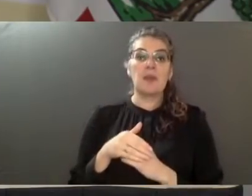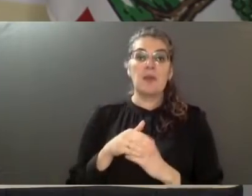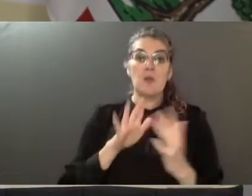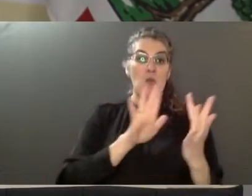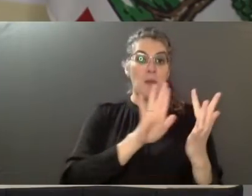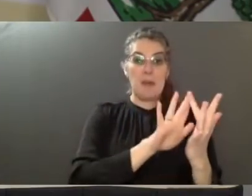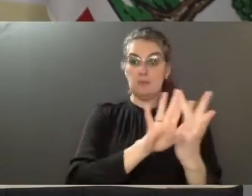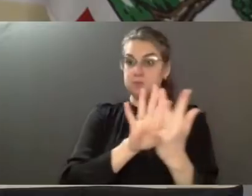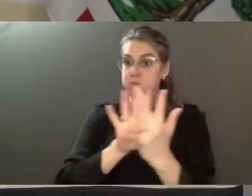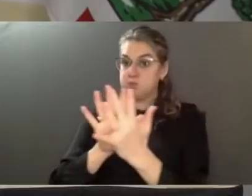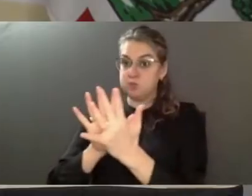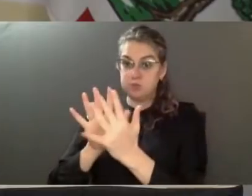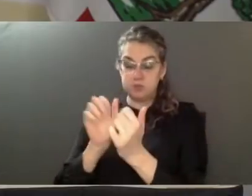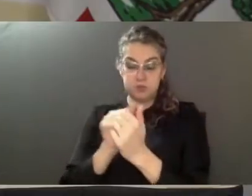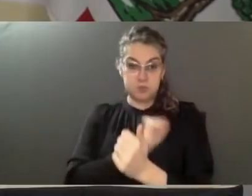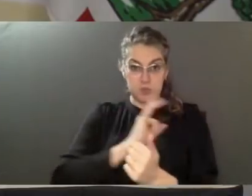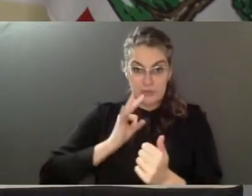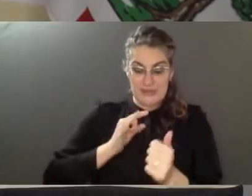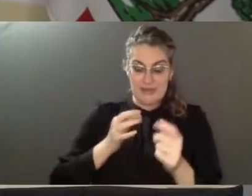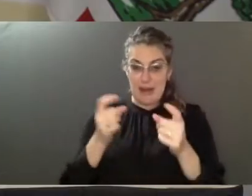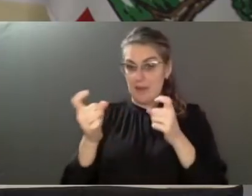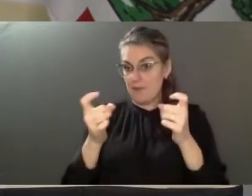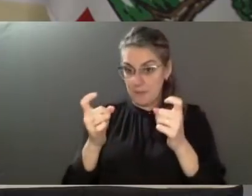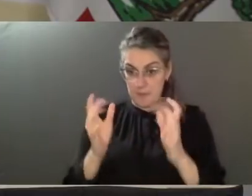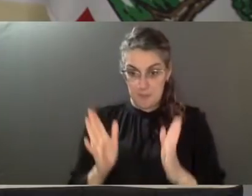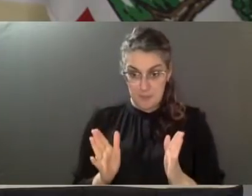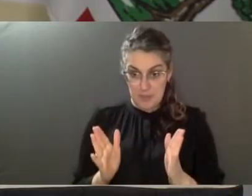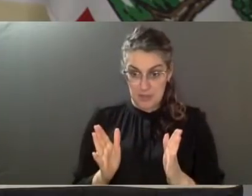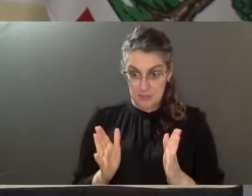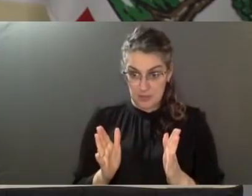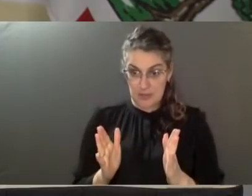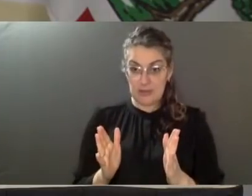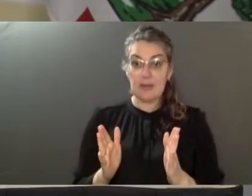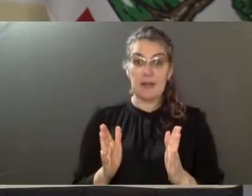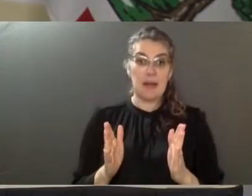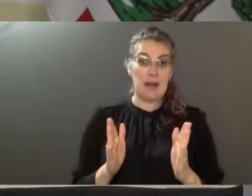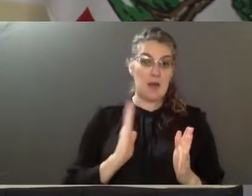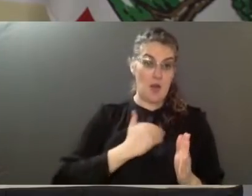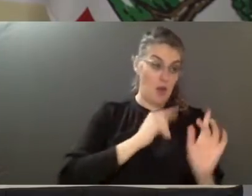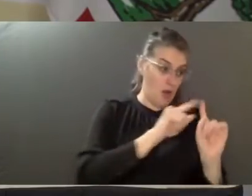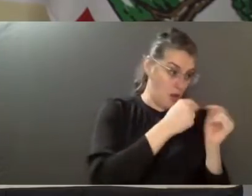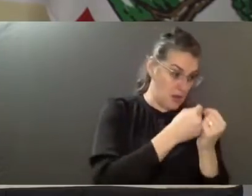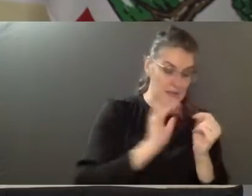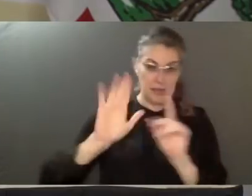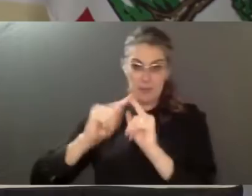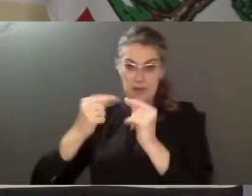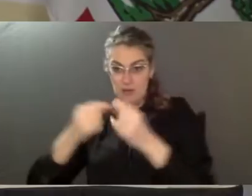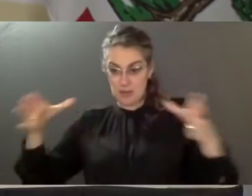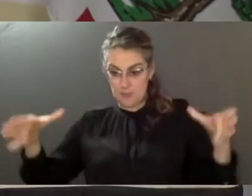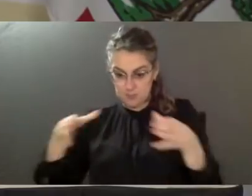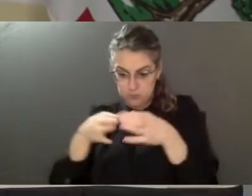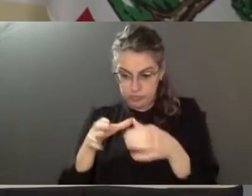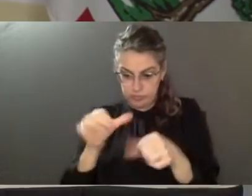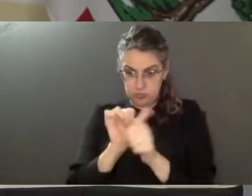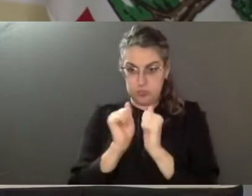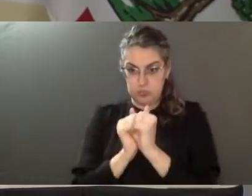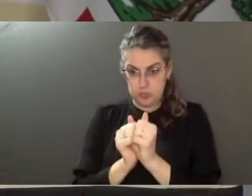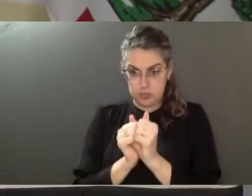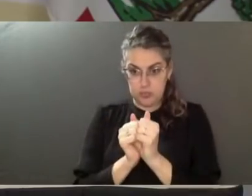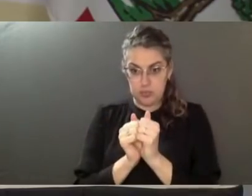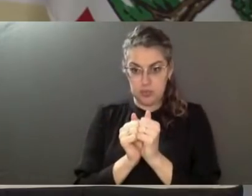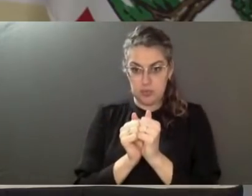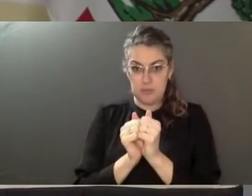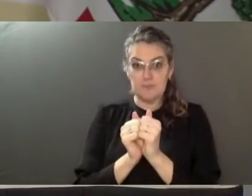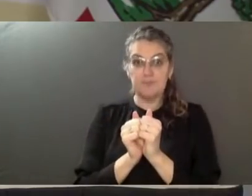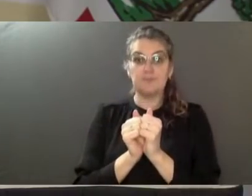with staff management, as has parts of their staff. So our goal right now, obviously, was to get